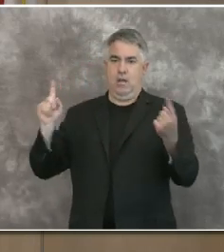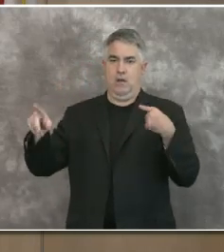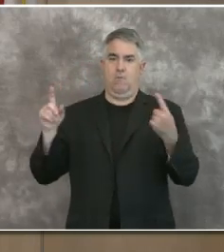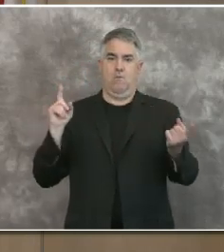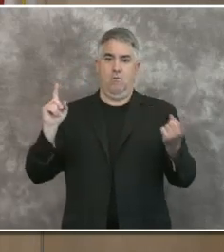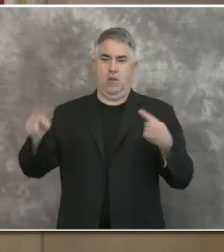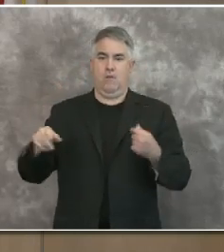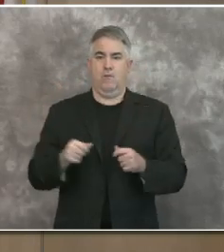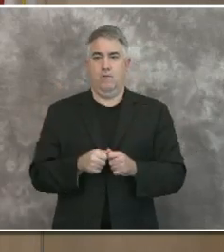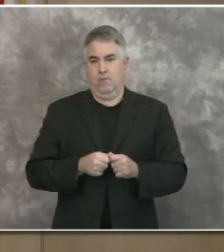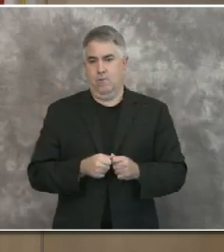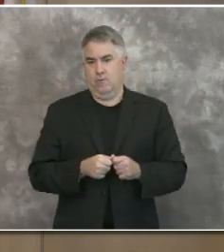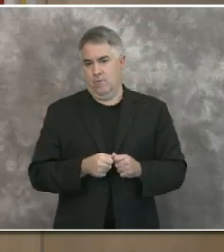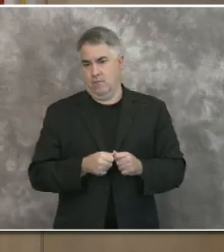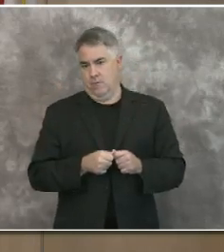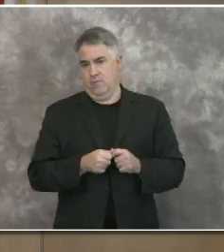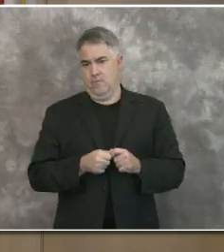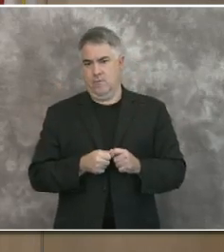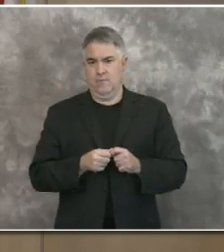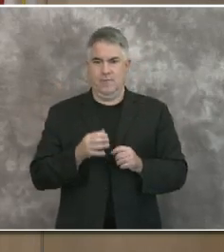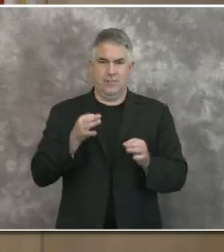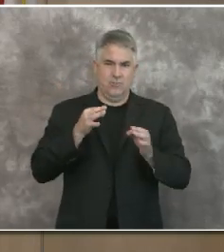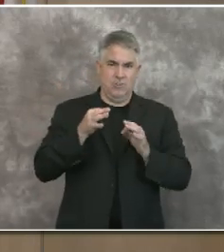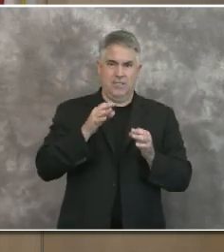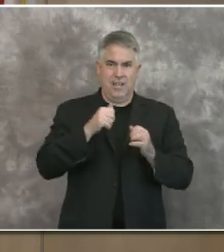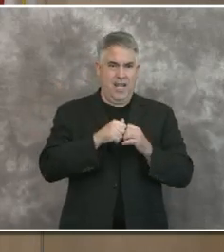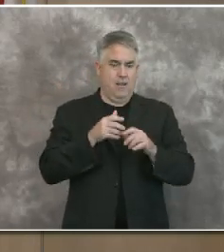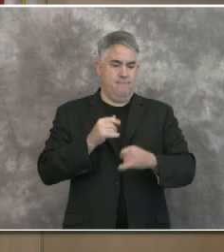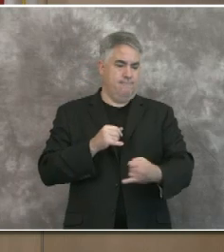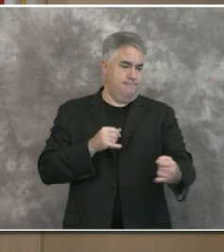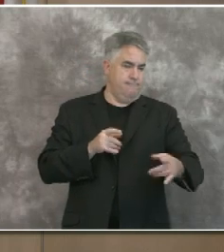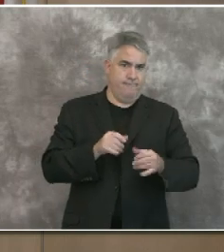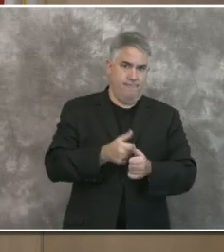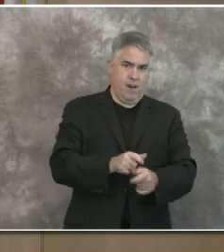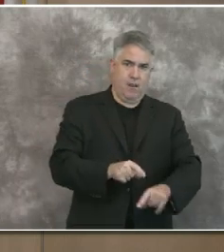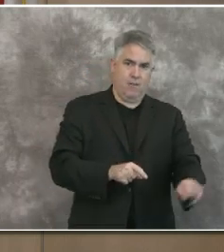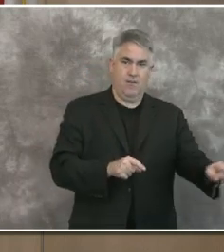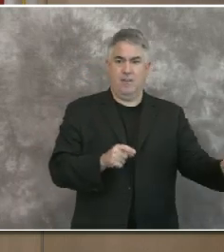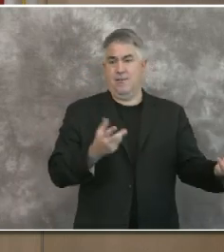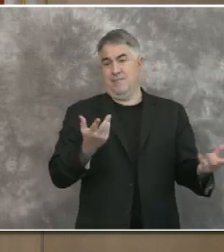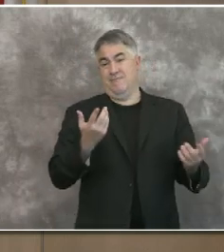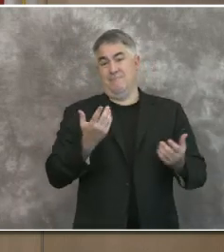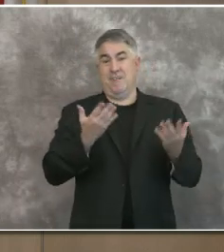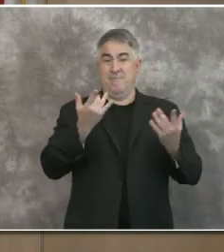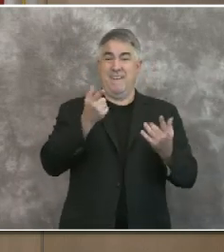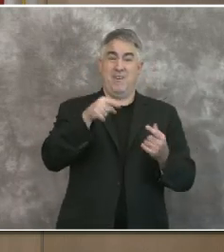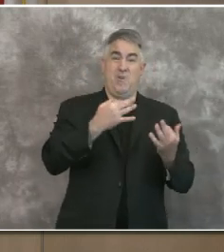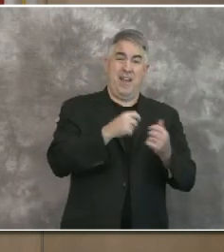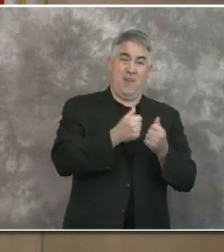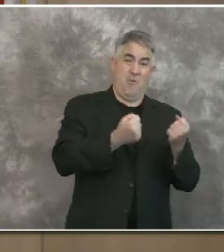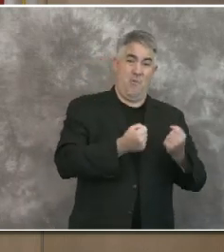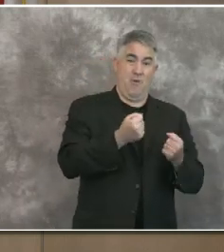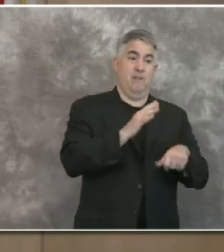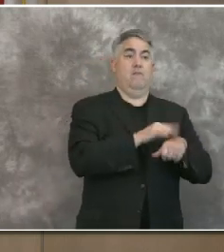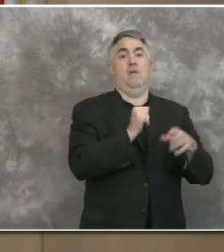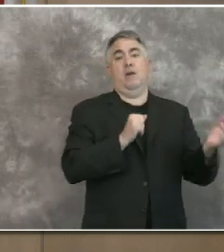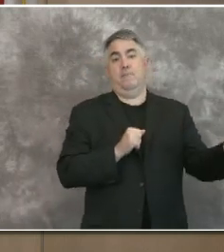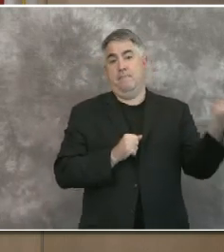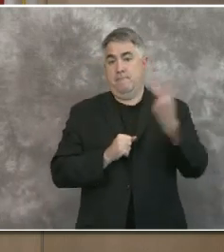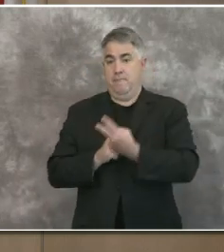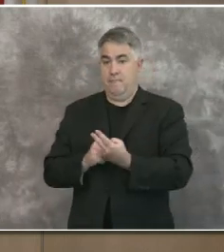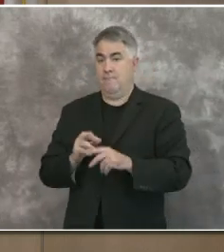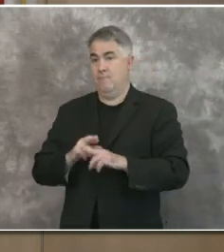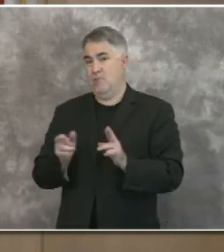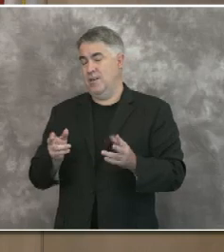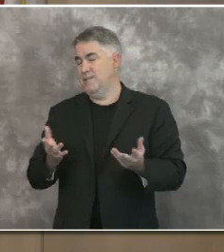on floors. Wait in your car, if possible, until your reservation time, or if you've received a text notification that your reservation